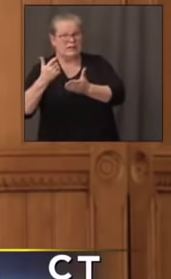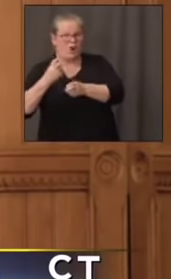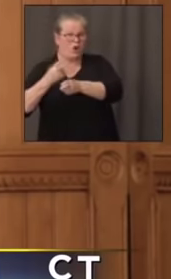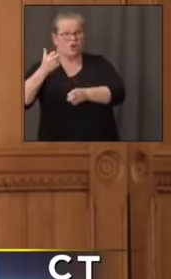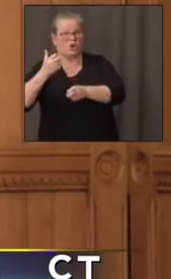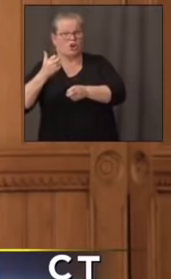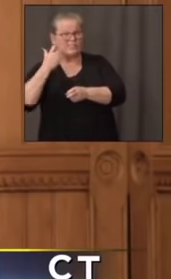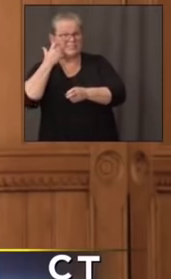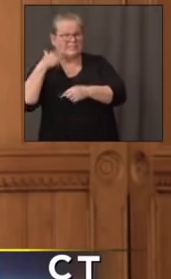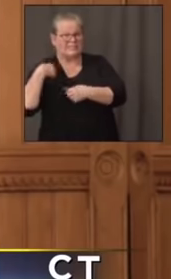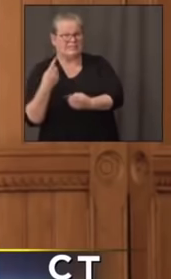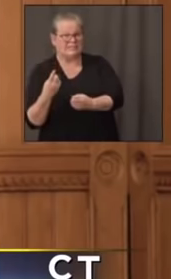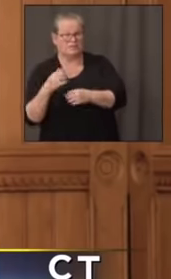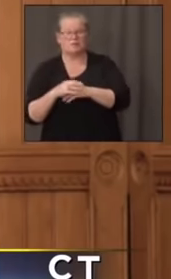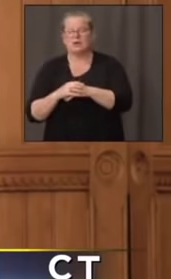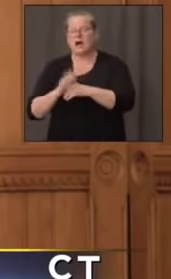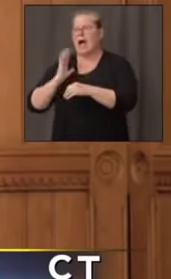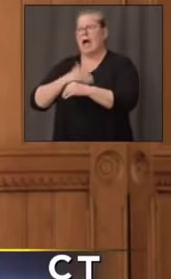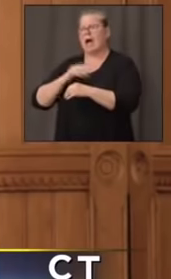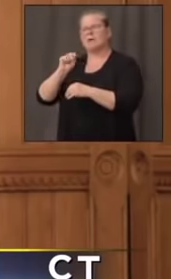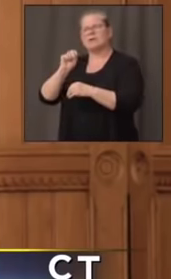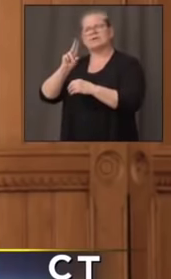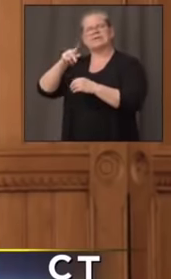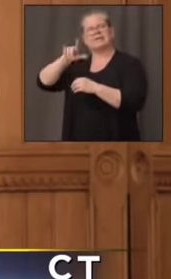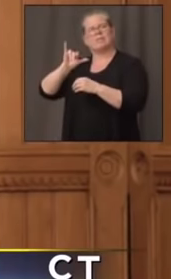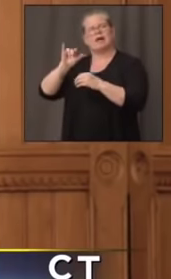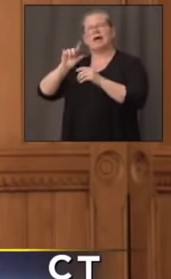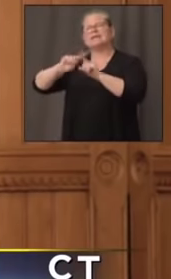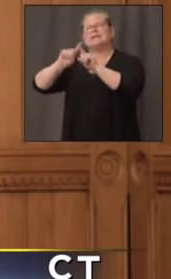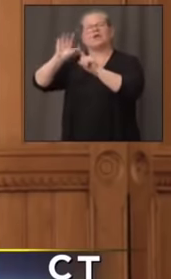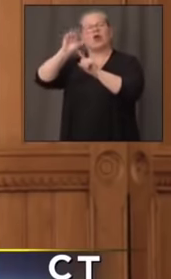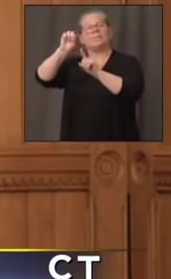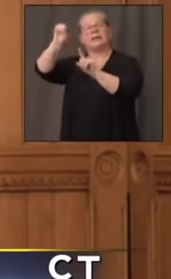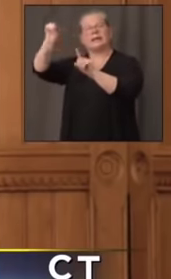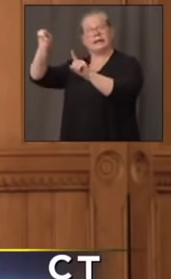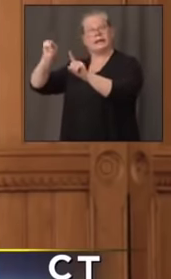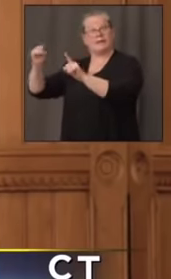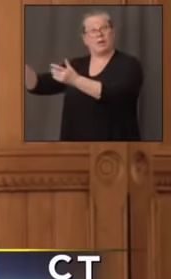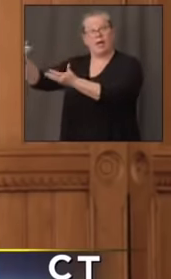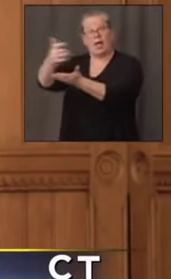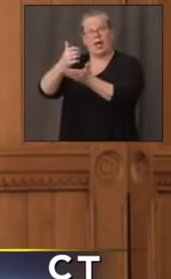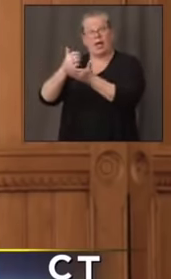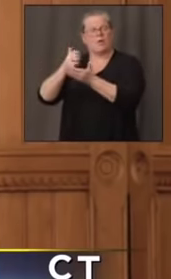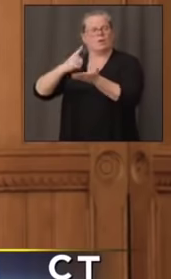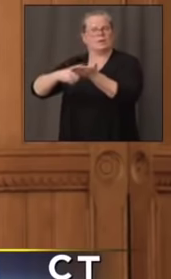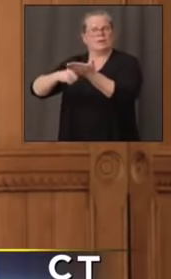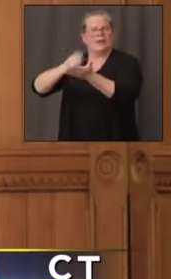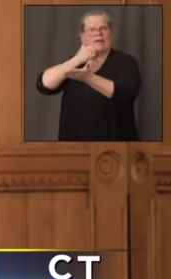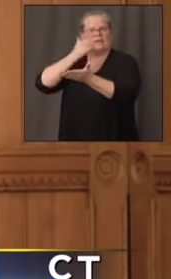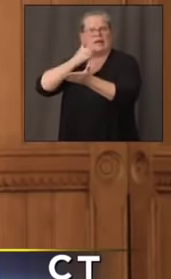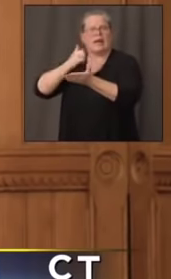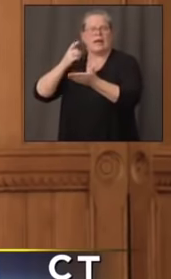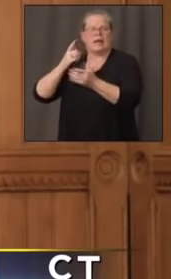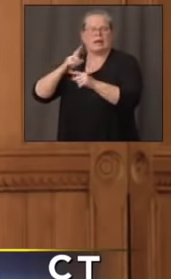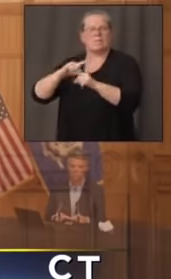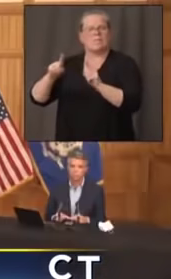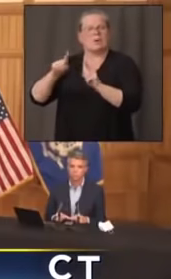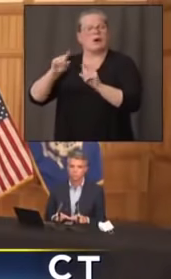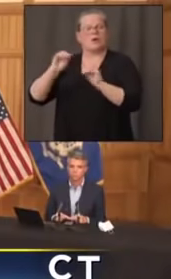So far, no one's buckled on us, but obviously we can see what's going on in other parts of the country, and we're following it very carefully. Thank